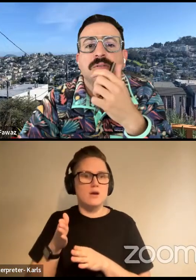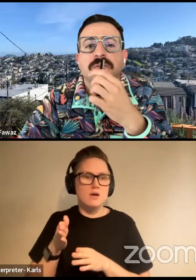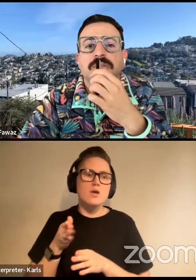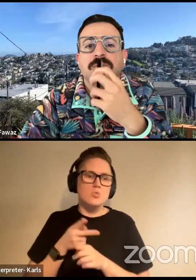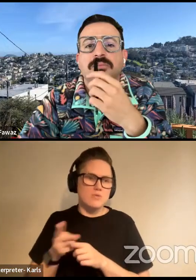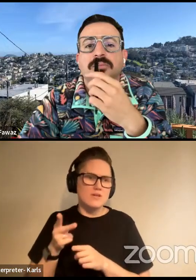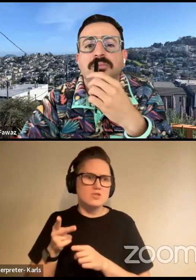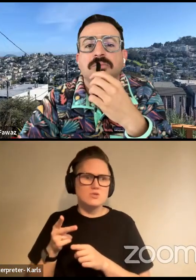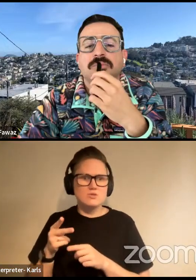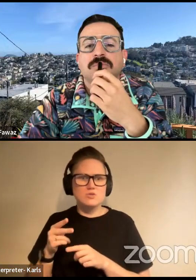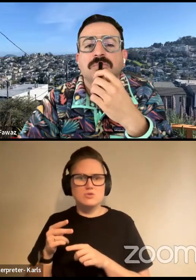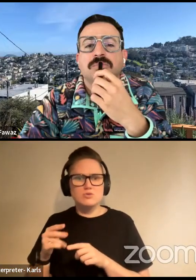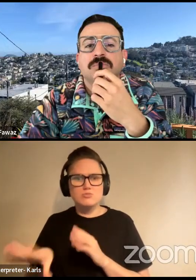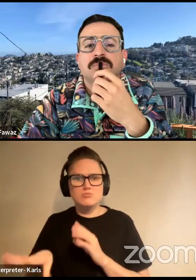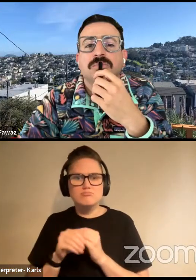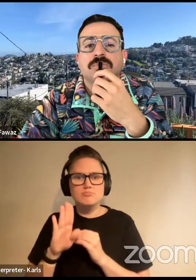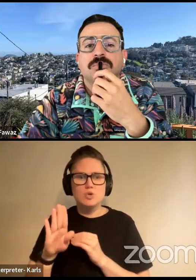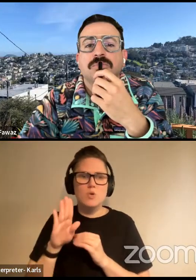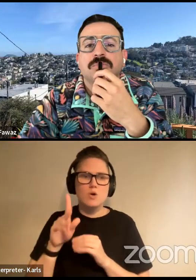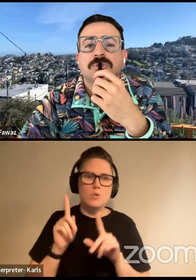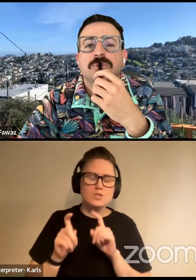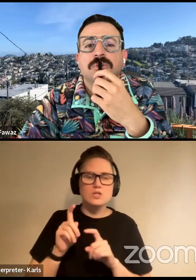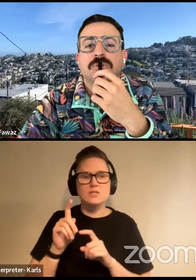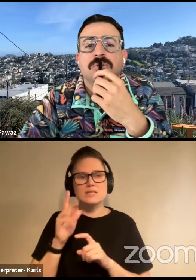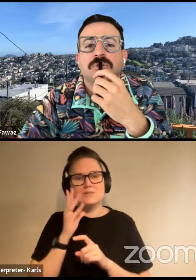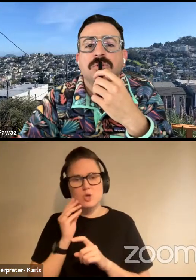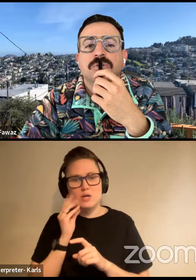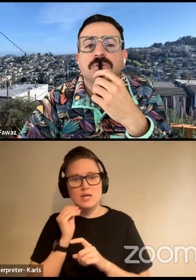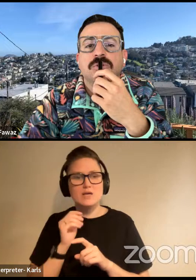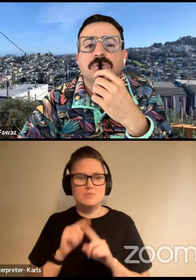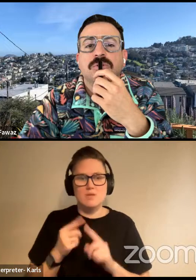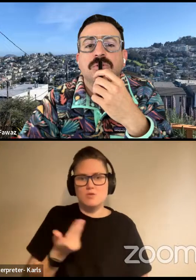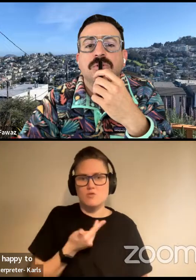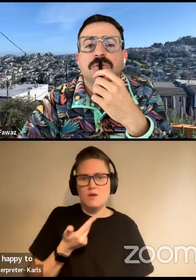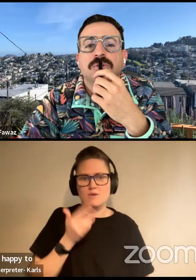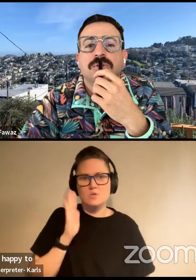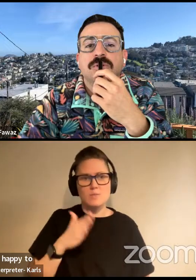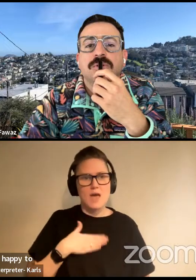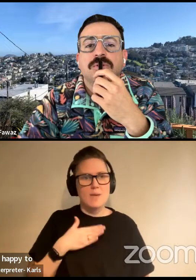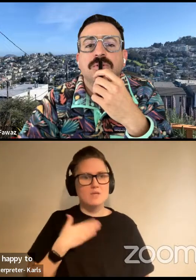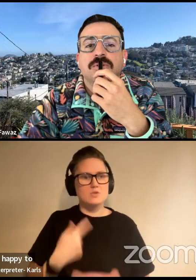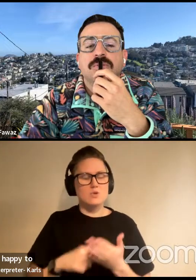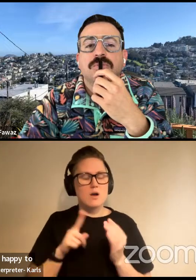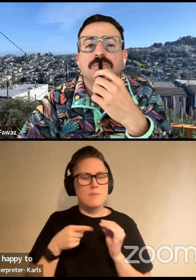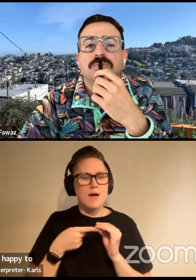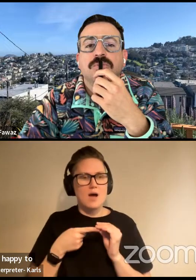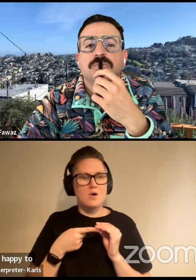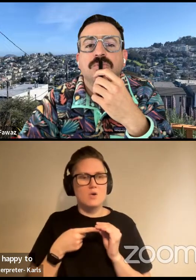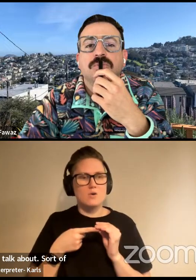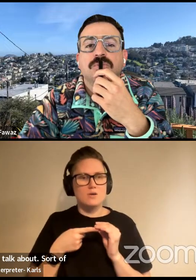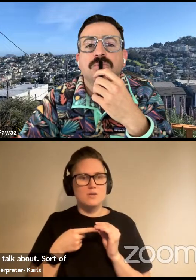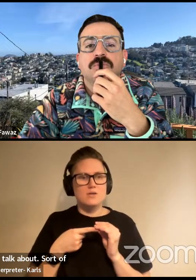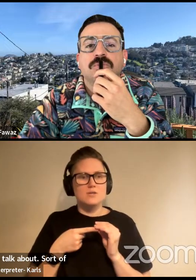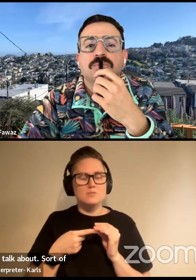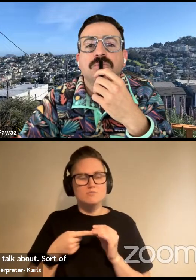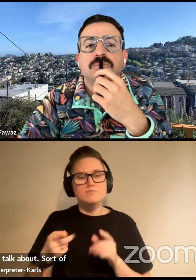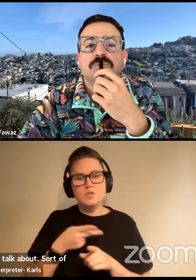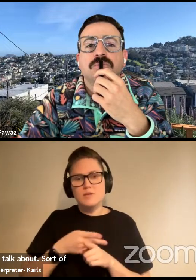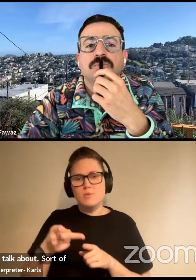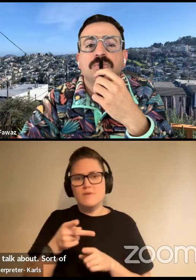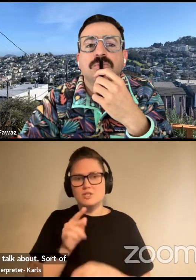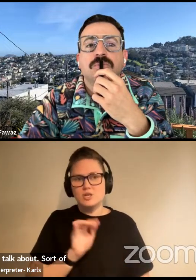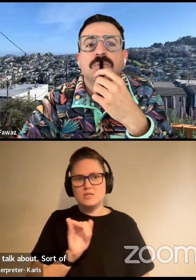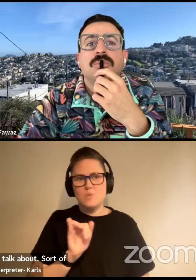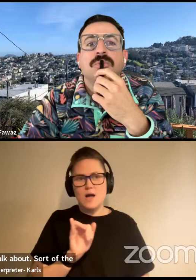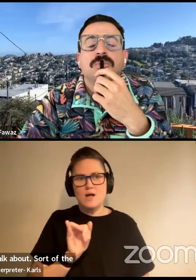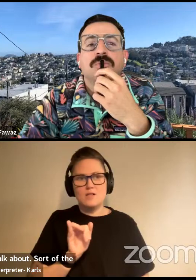questions or even your experiences. But the three of us would be happy to talk about sort of the profession as well, coming